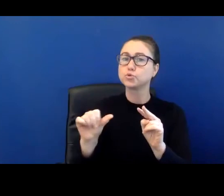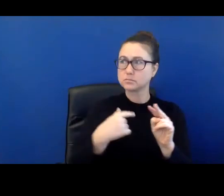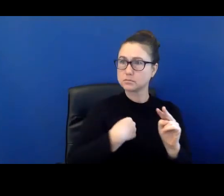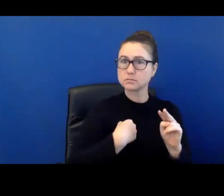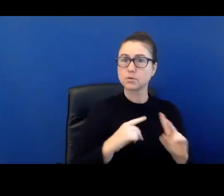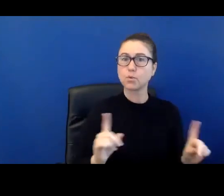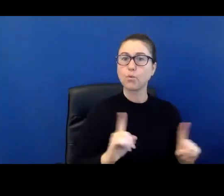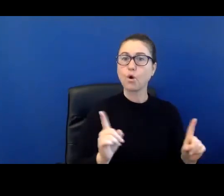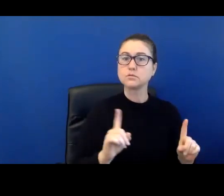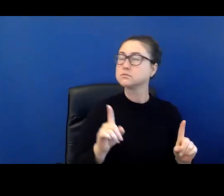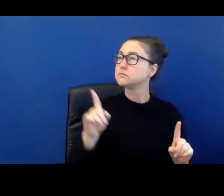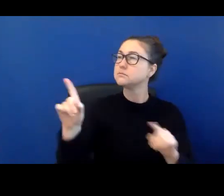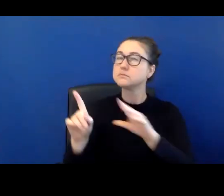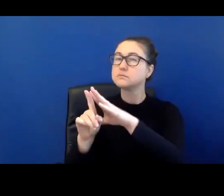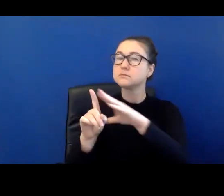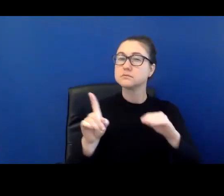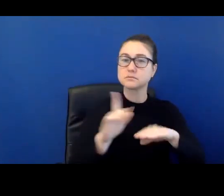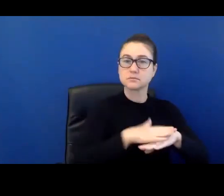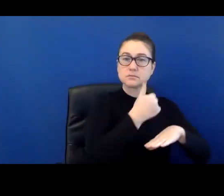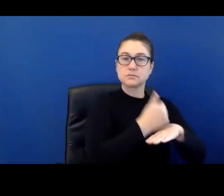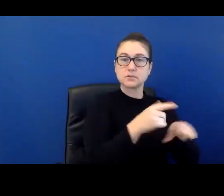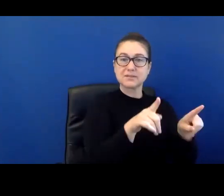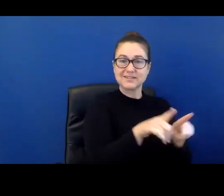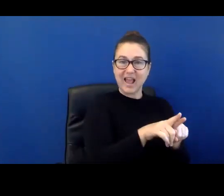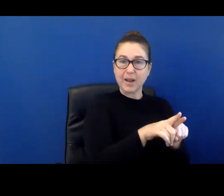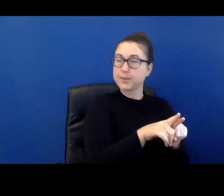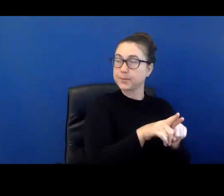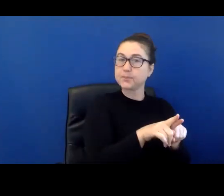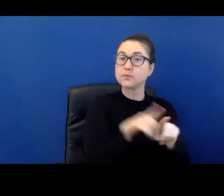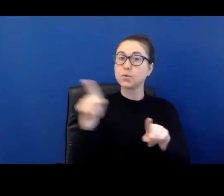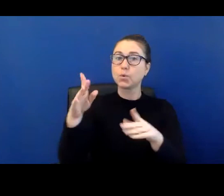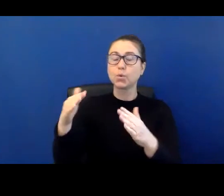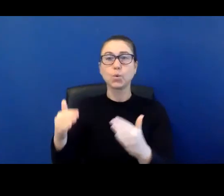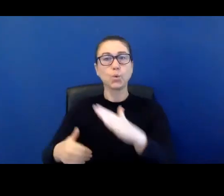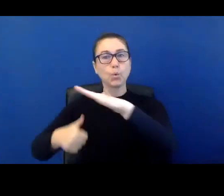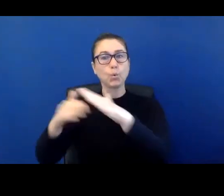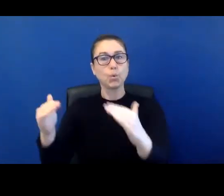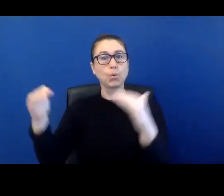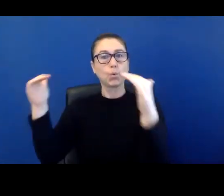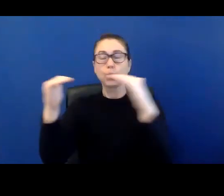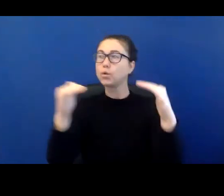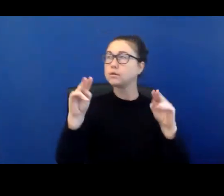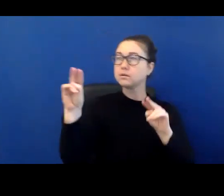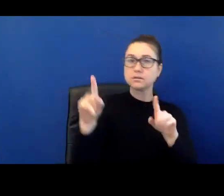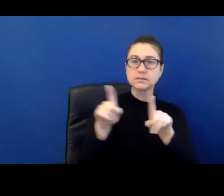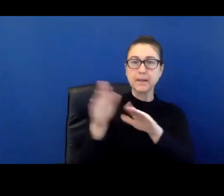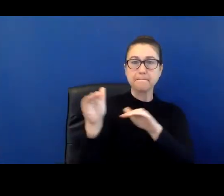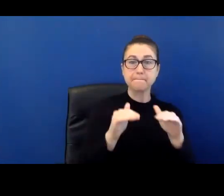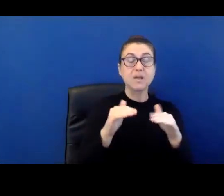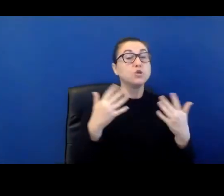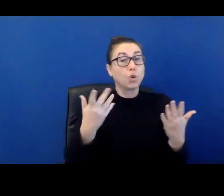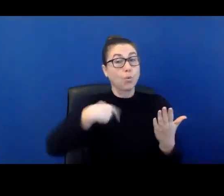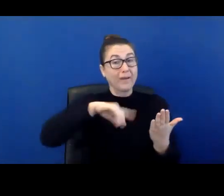for models that they can emulate. And so we set out some practical steps that government can take